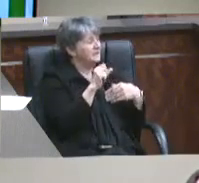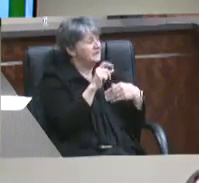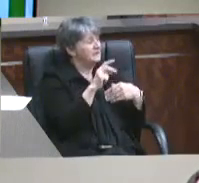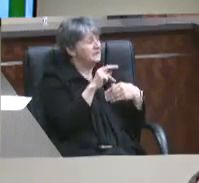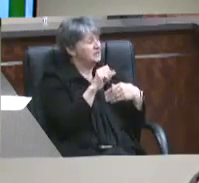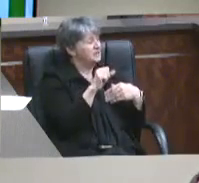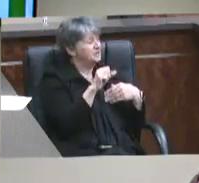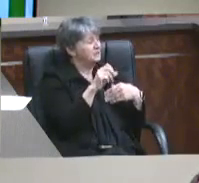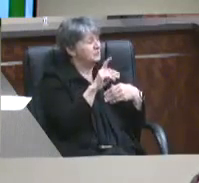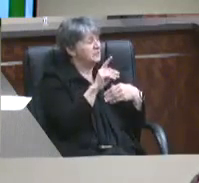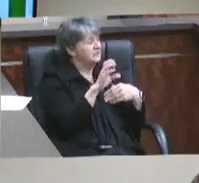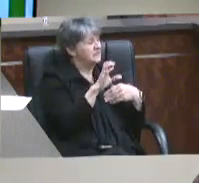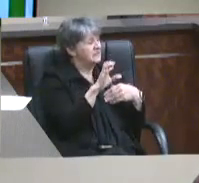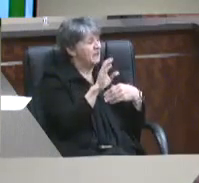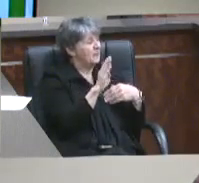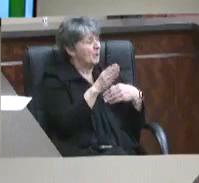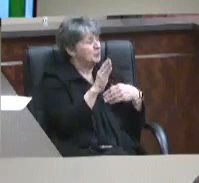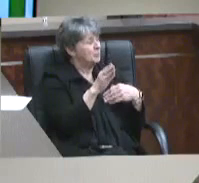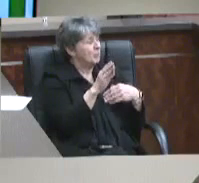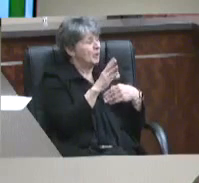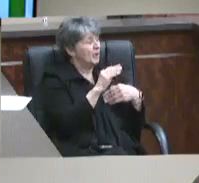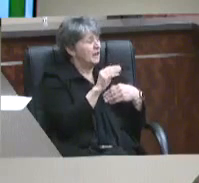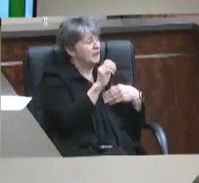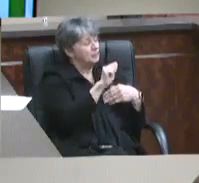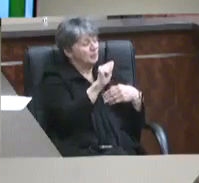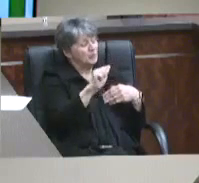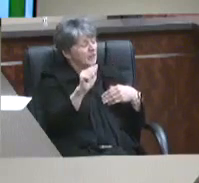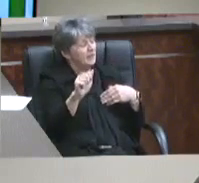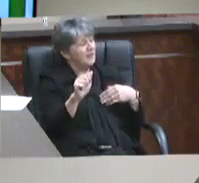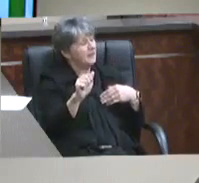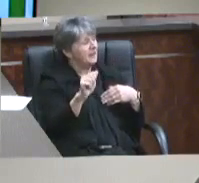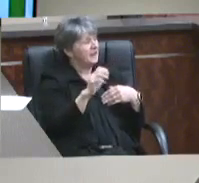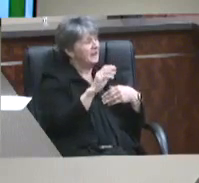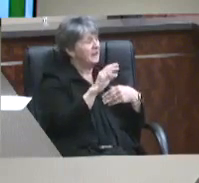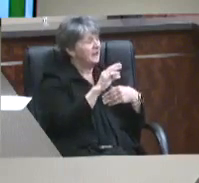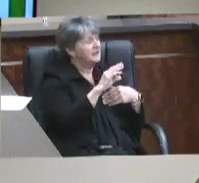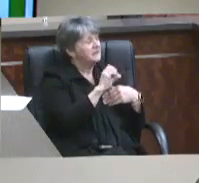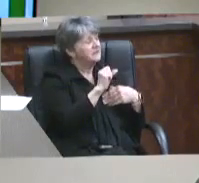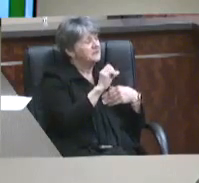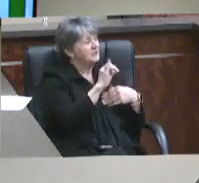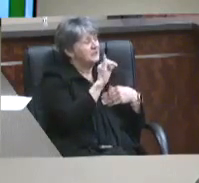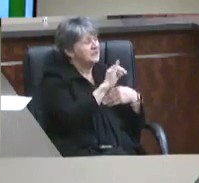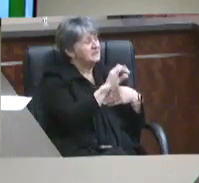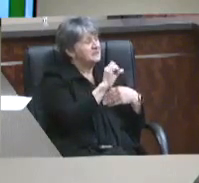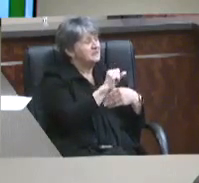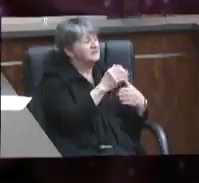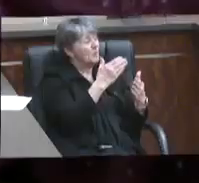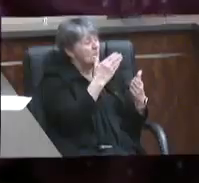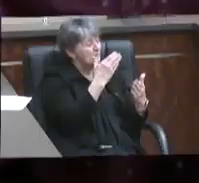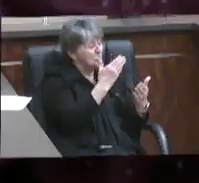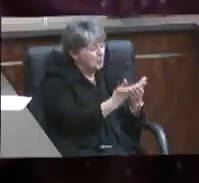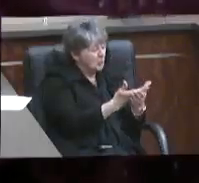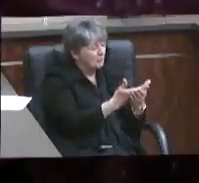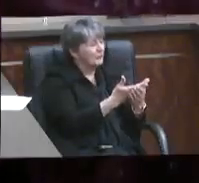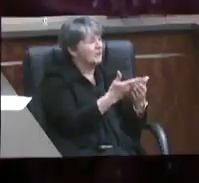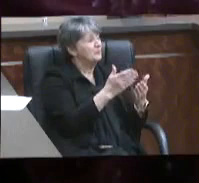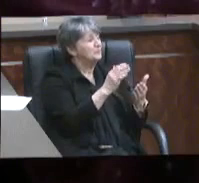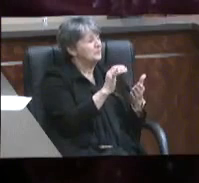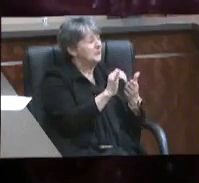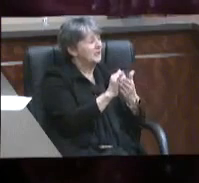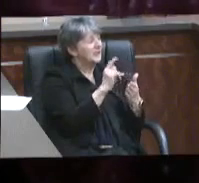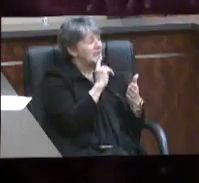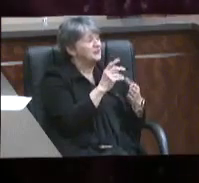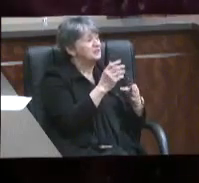We also got AAA to come out and be here. So this is proof that I actually did get Keith McLaughlin